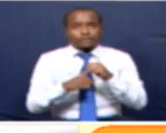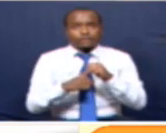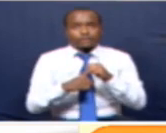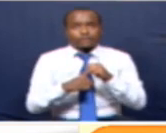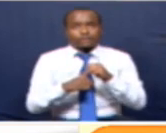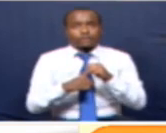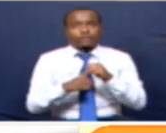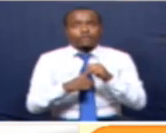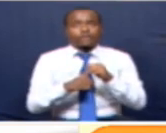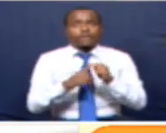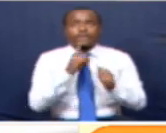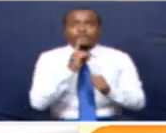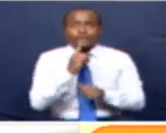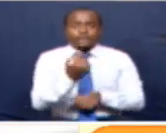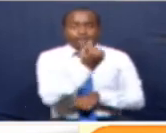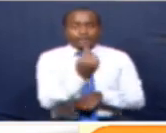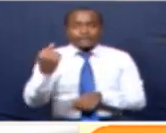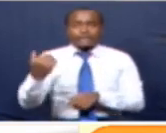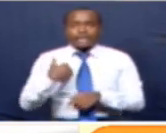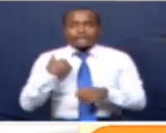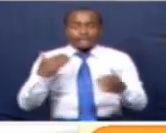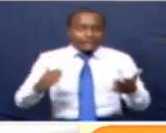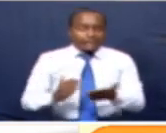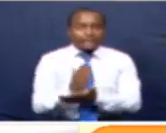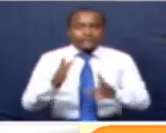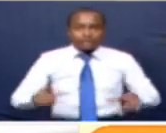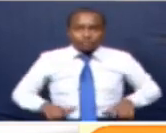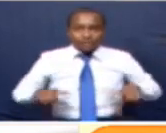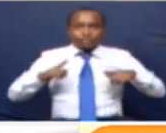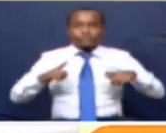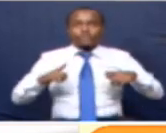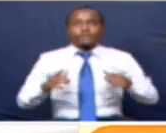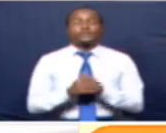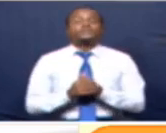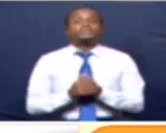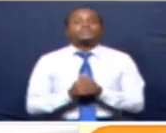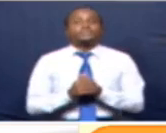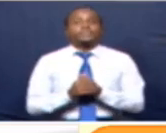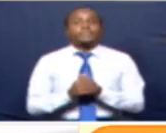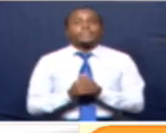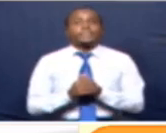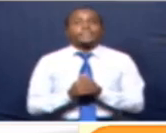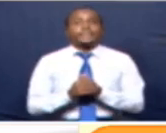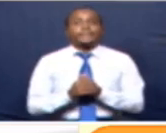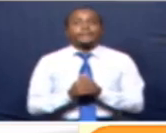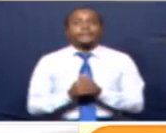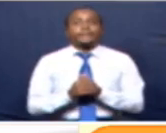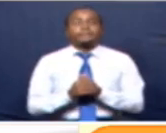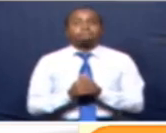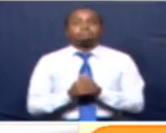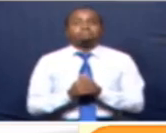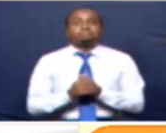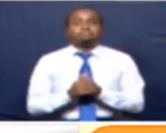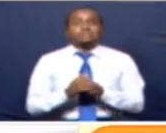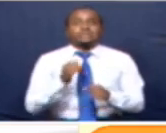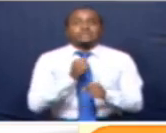it says everybody has a right to life, and it doesn't say that we can do how far